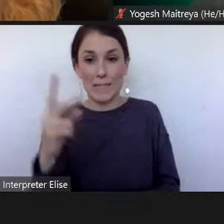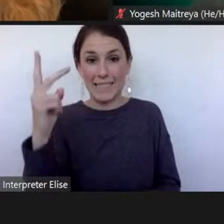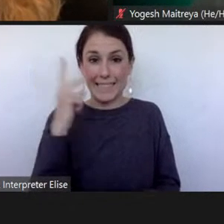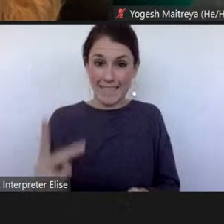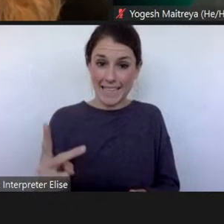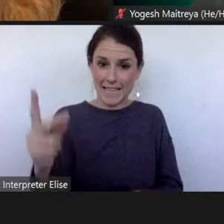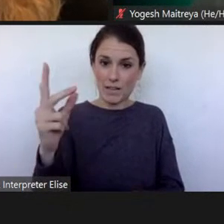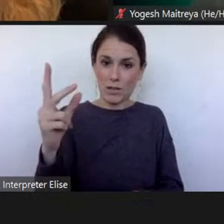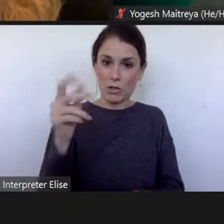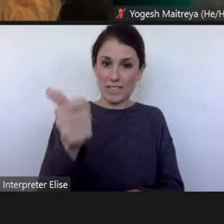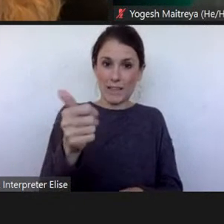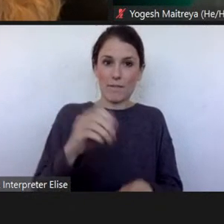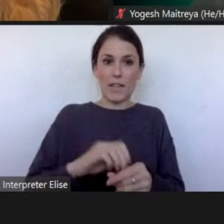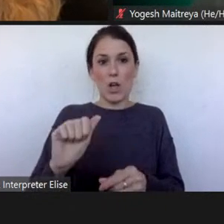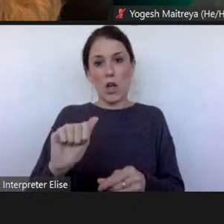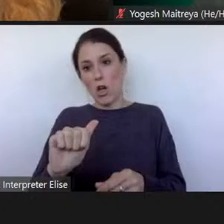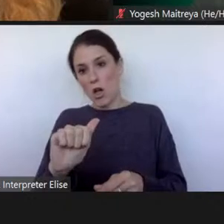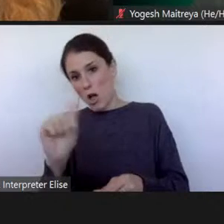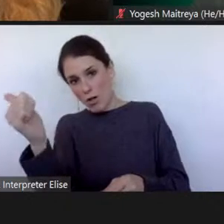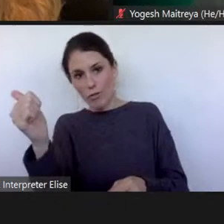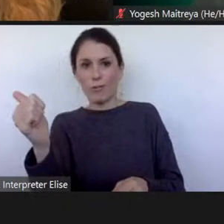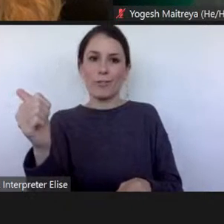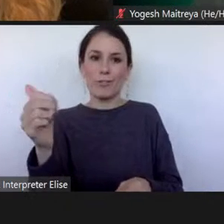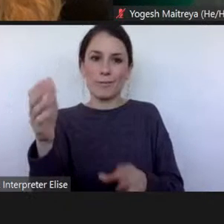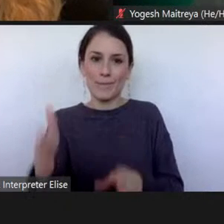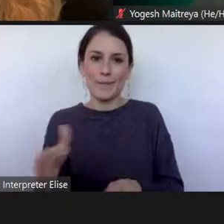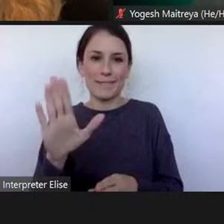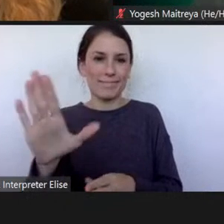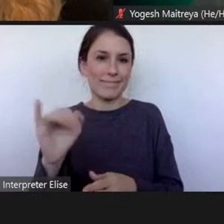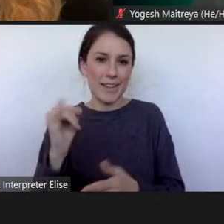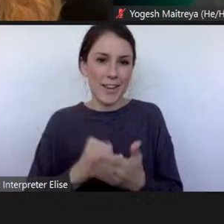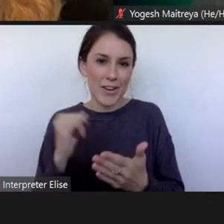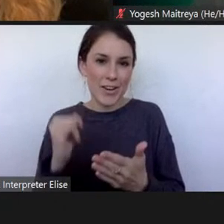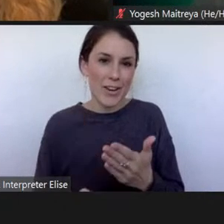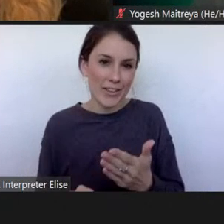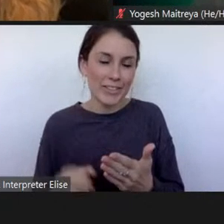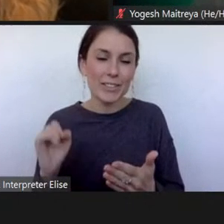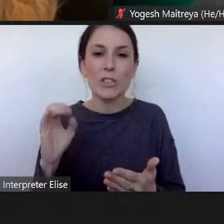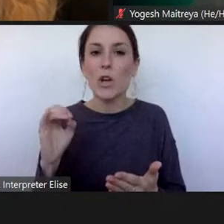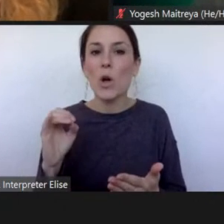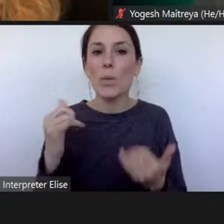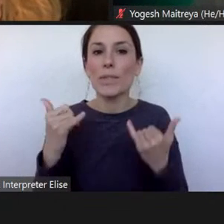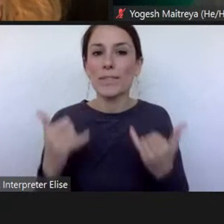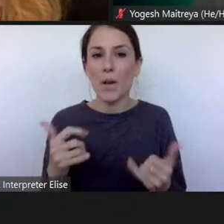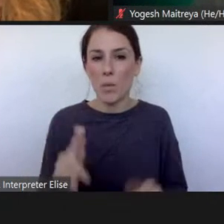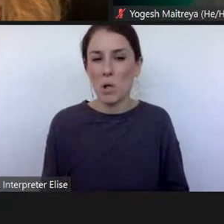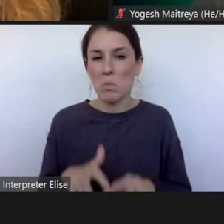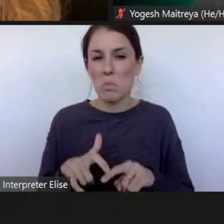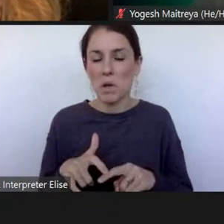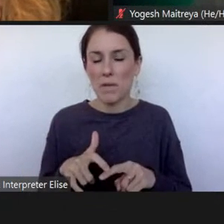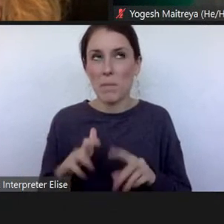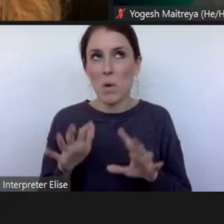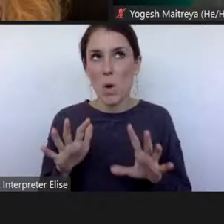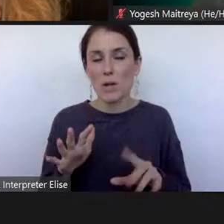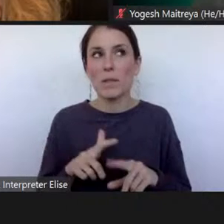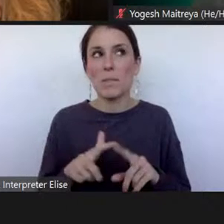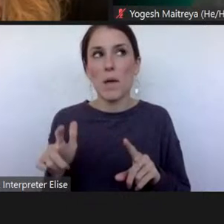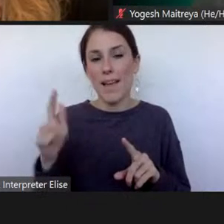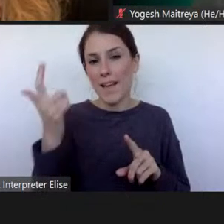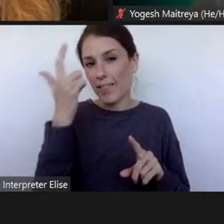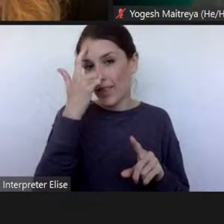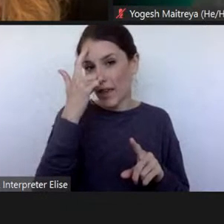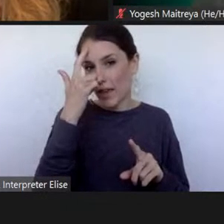art. And maybe I'll take a breath there and pause, but I think that I've